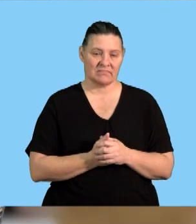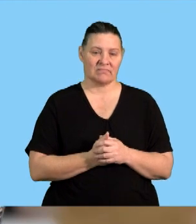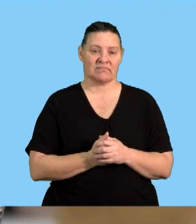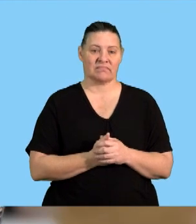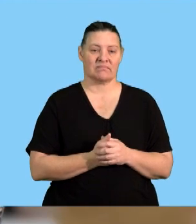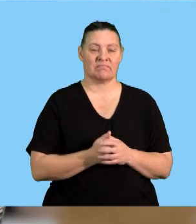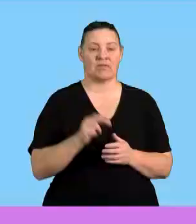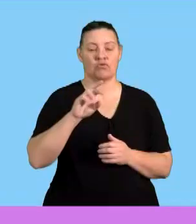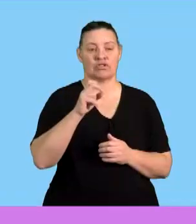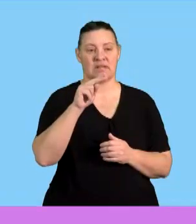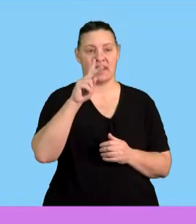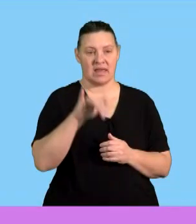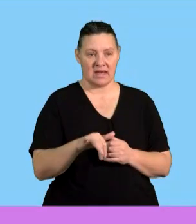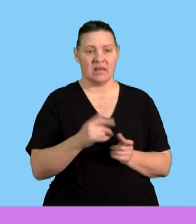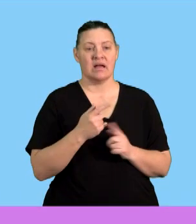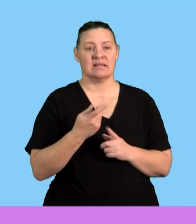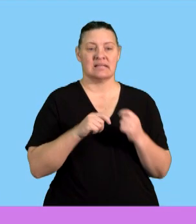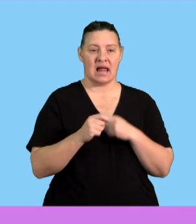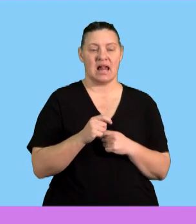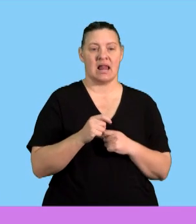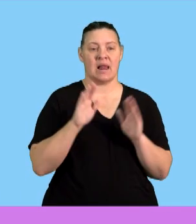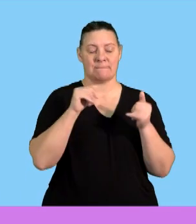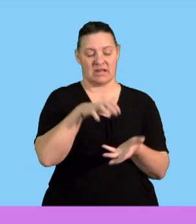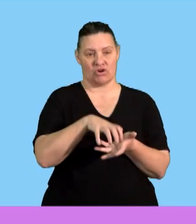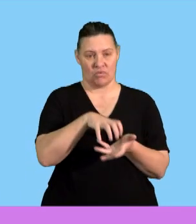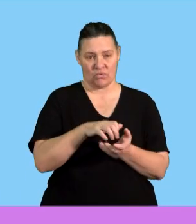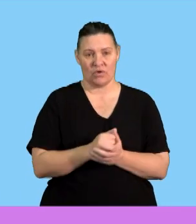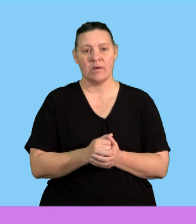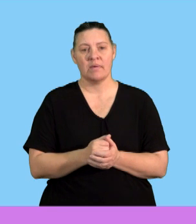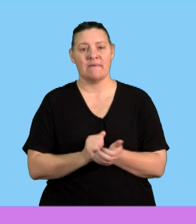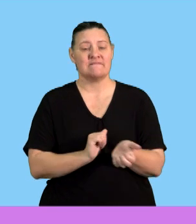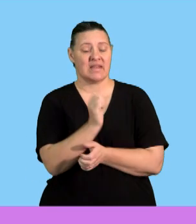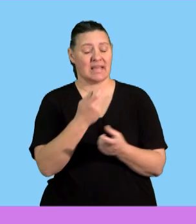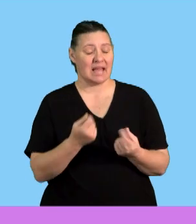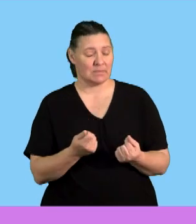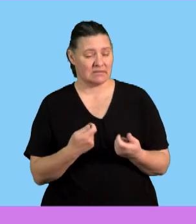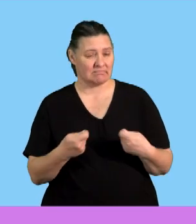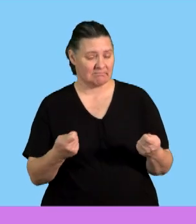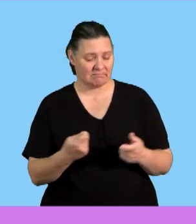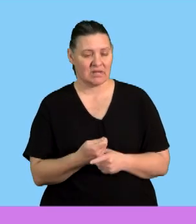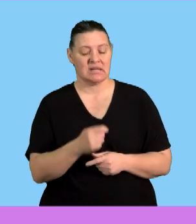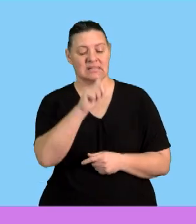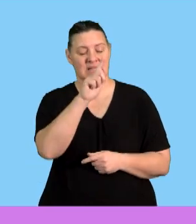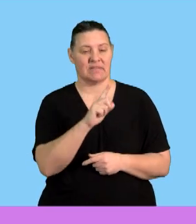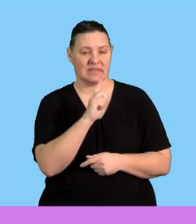Rosny sells bunny chows. Her fixed expenses amount to